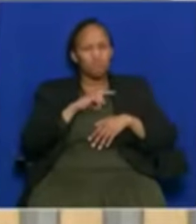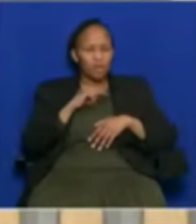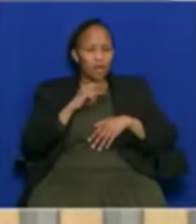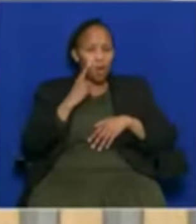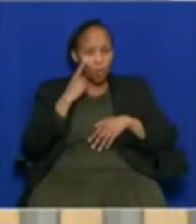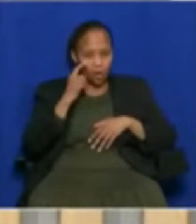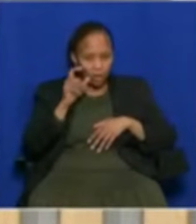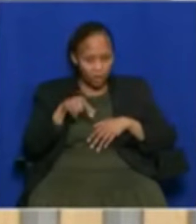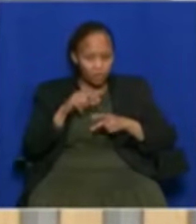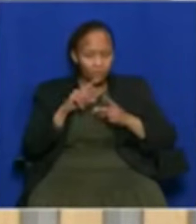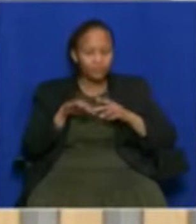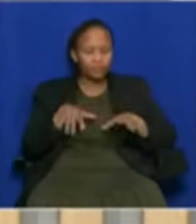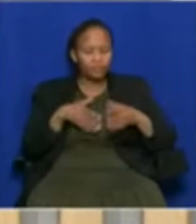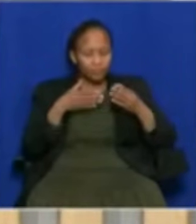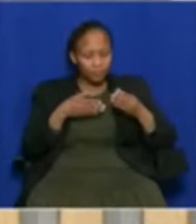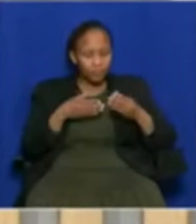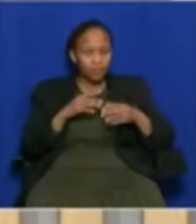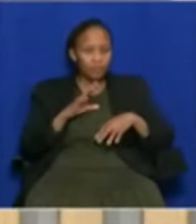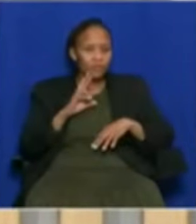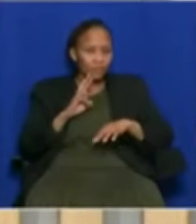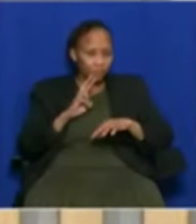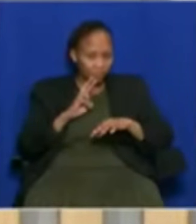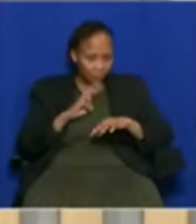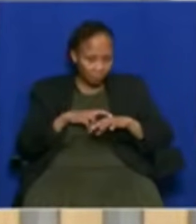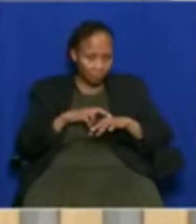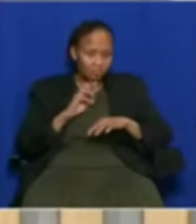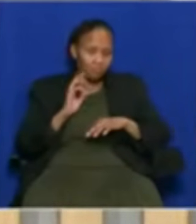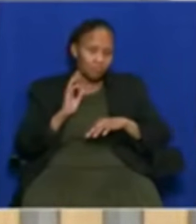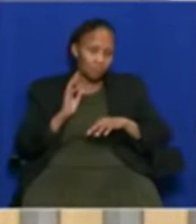require, and